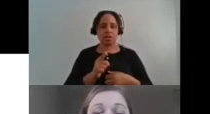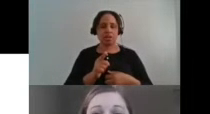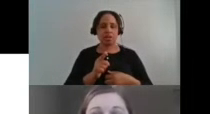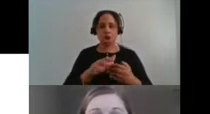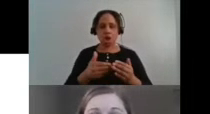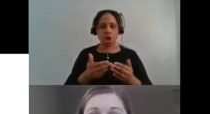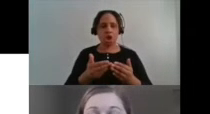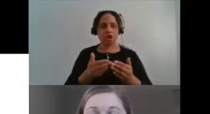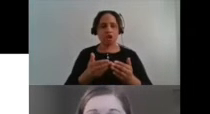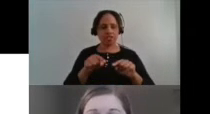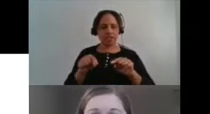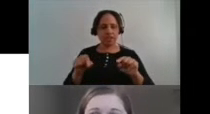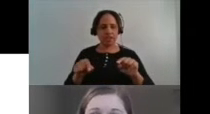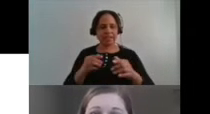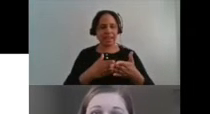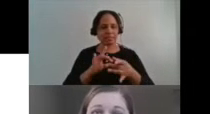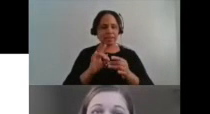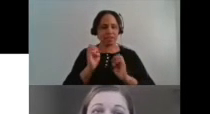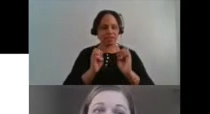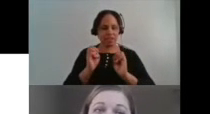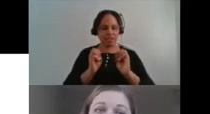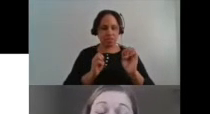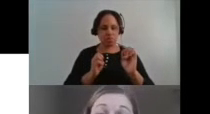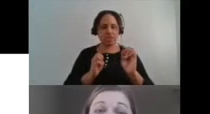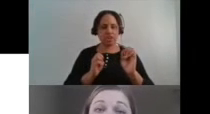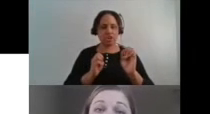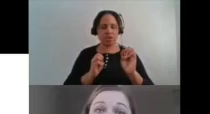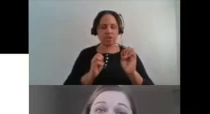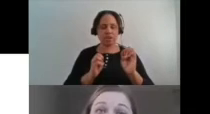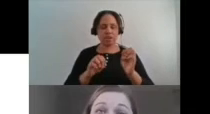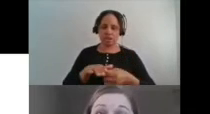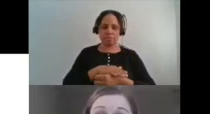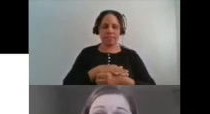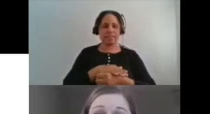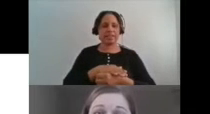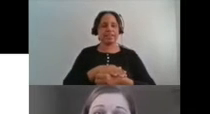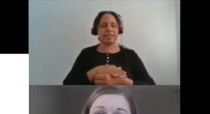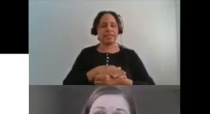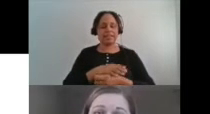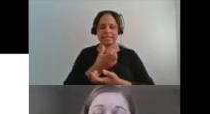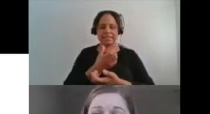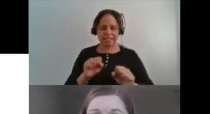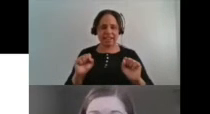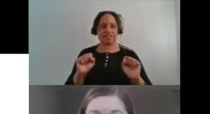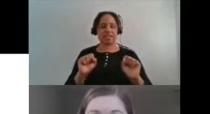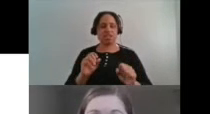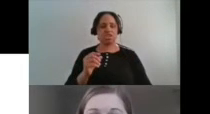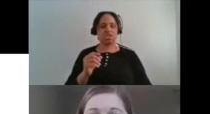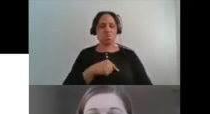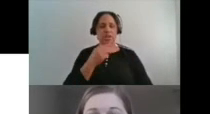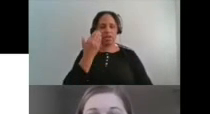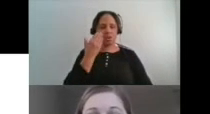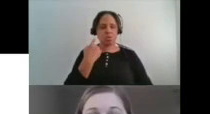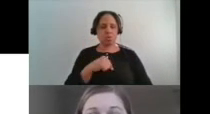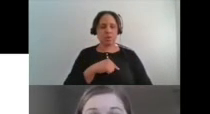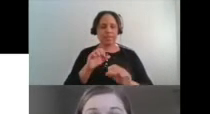various aspects of the evaluation are completed and completed safely, so that we know we can go into